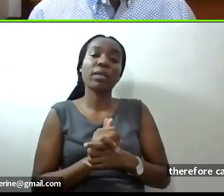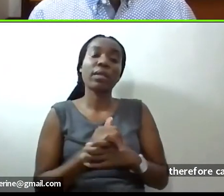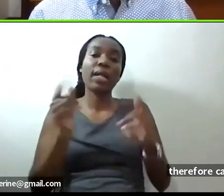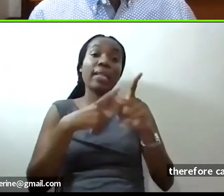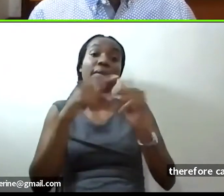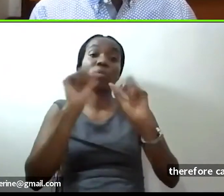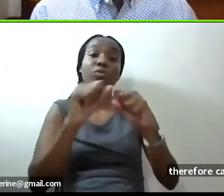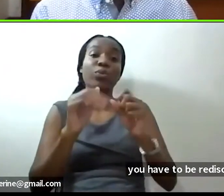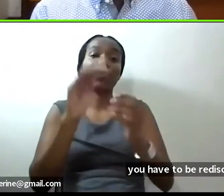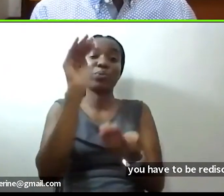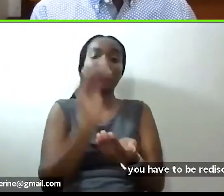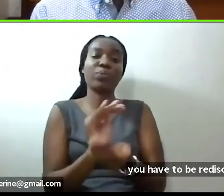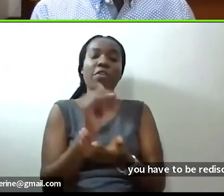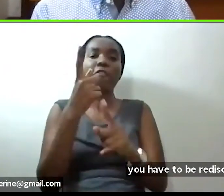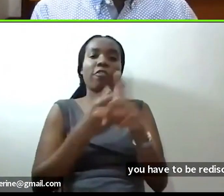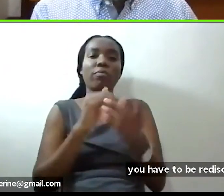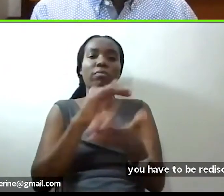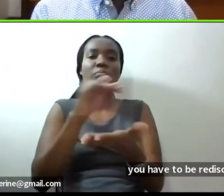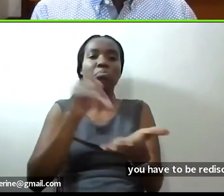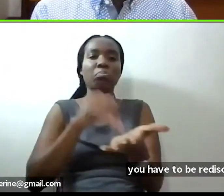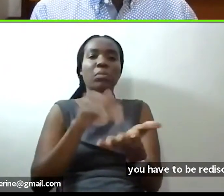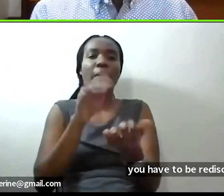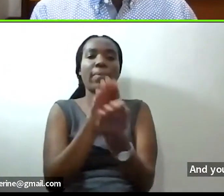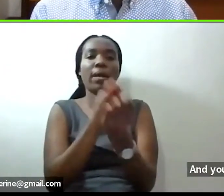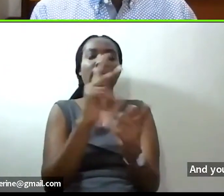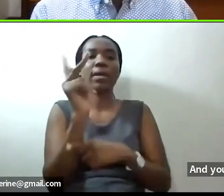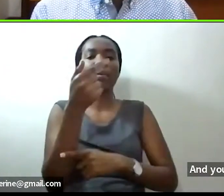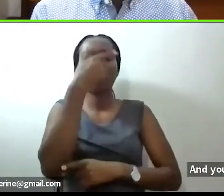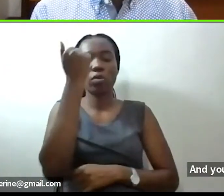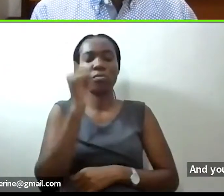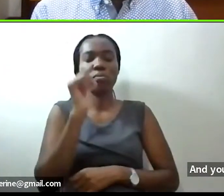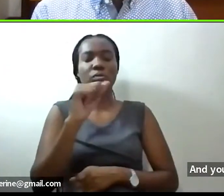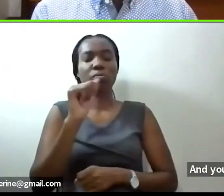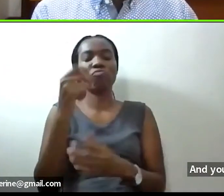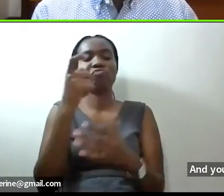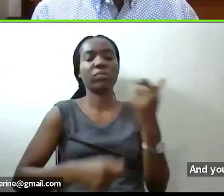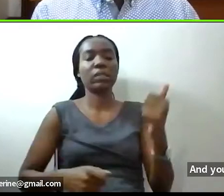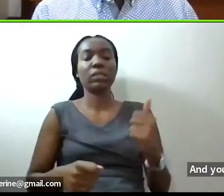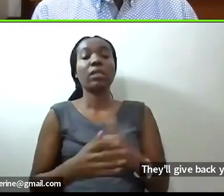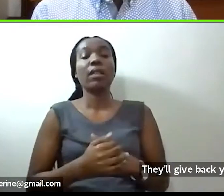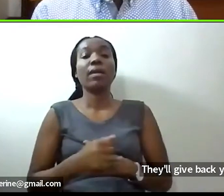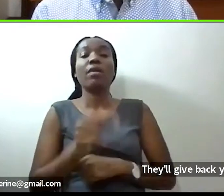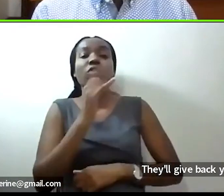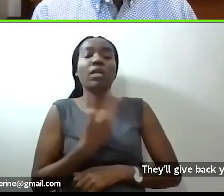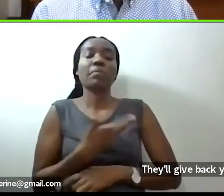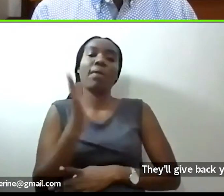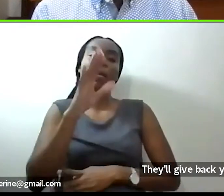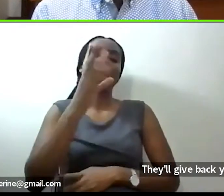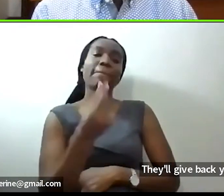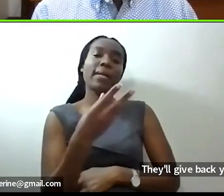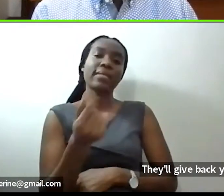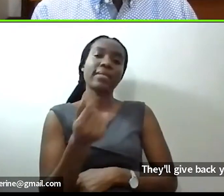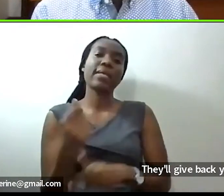you are charged a penalty. They'll give back your money, but they will also charge you a penalty for going back to